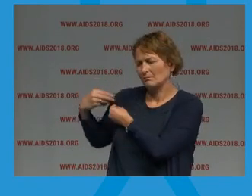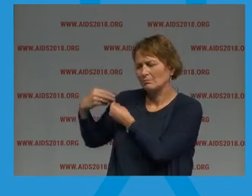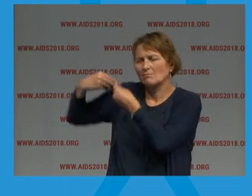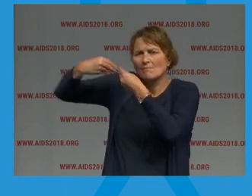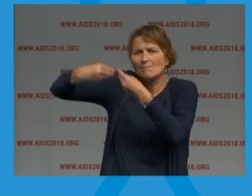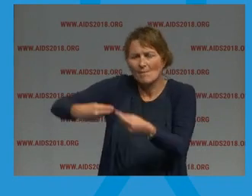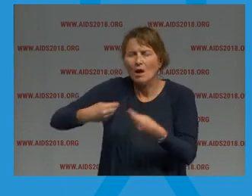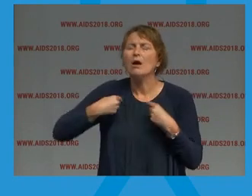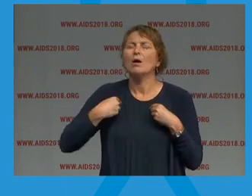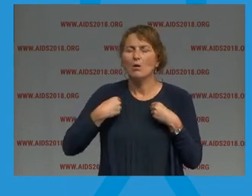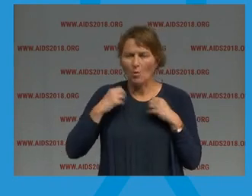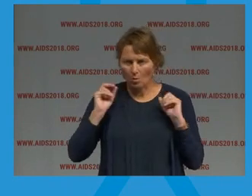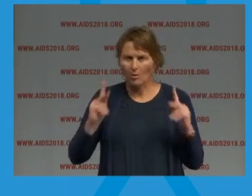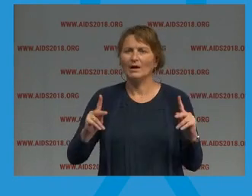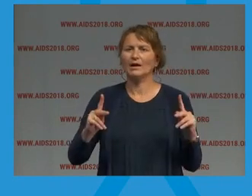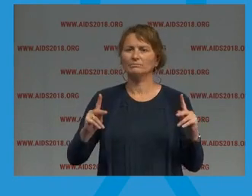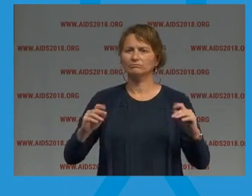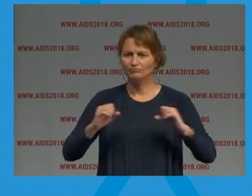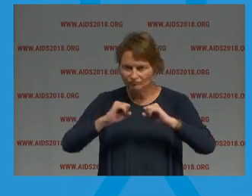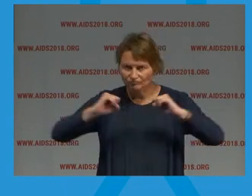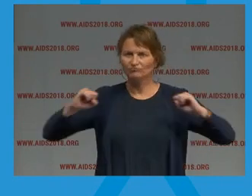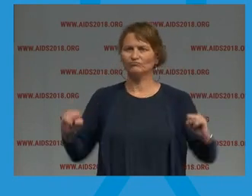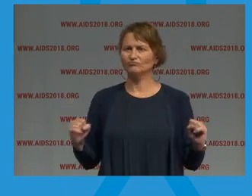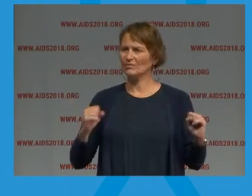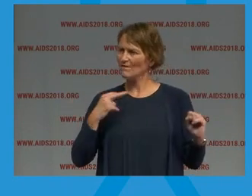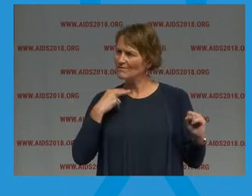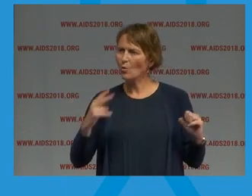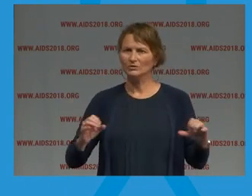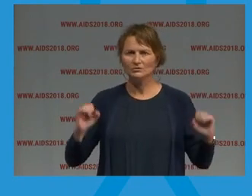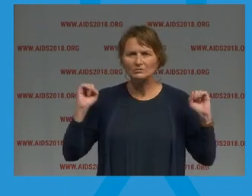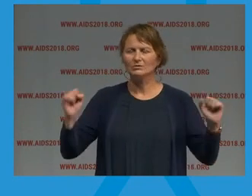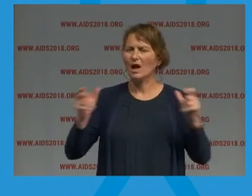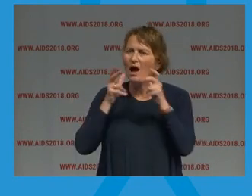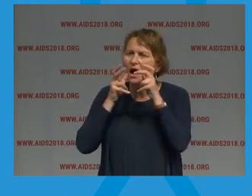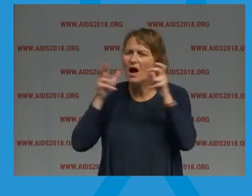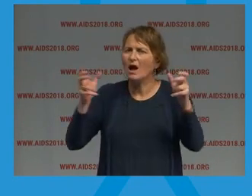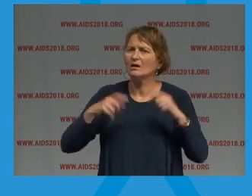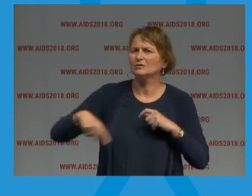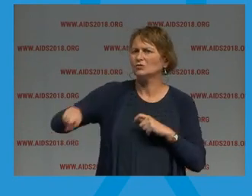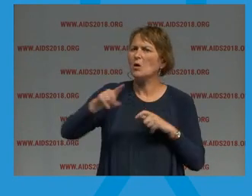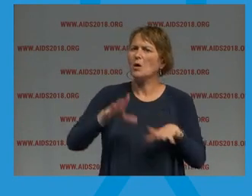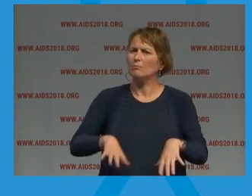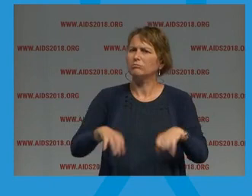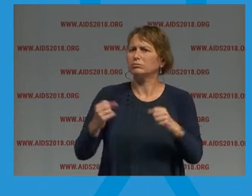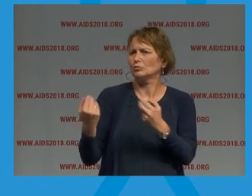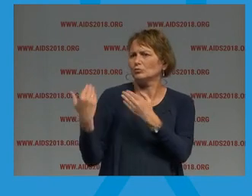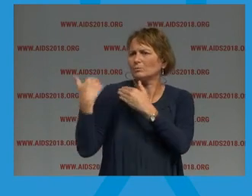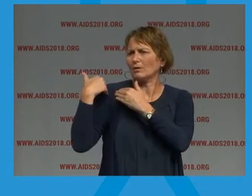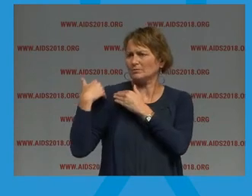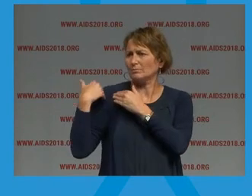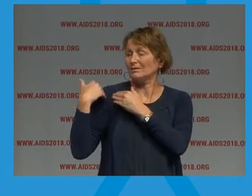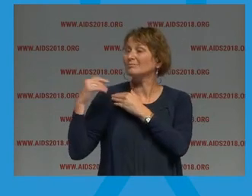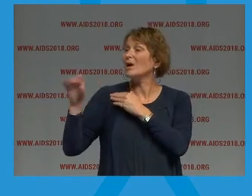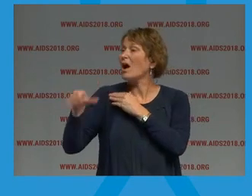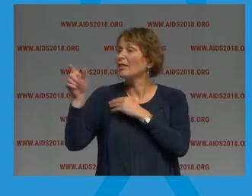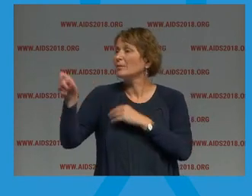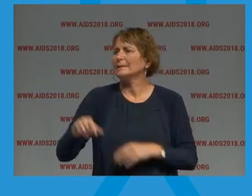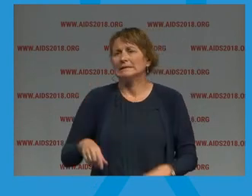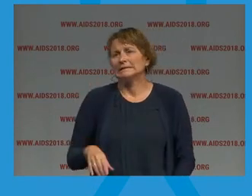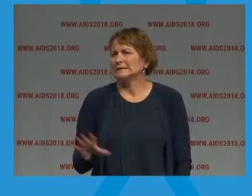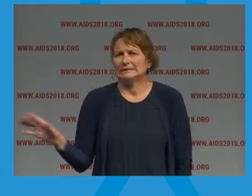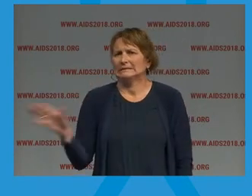Let's socialize our boys properly. Let's take responsibility for others who don't want to take